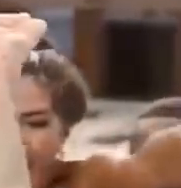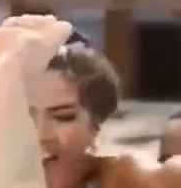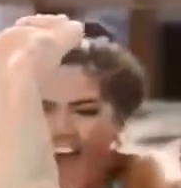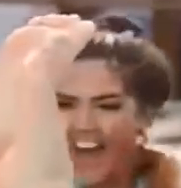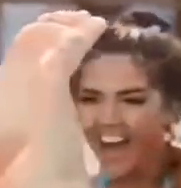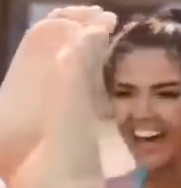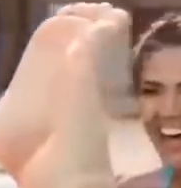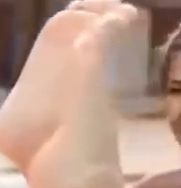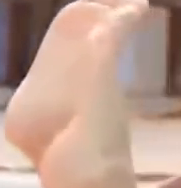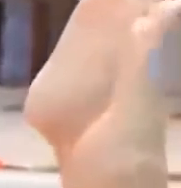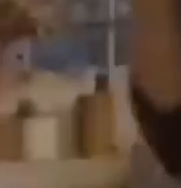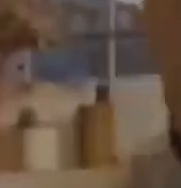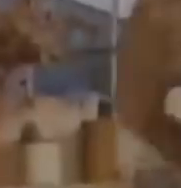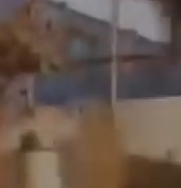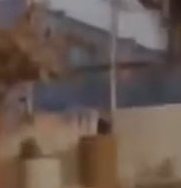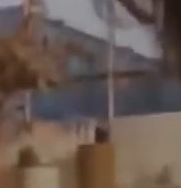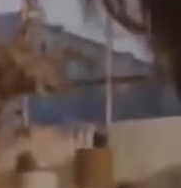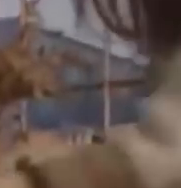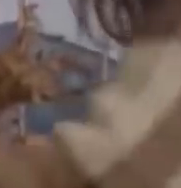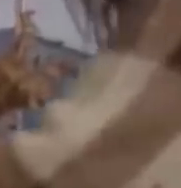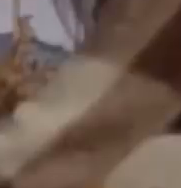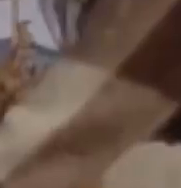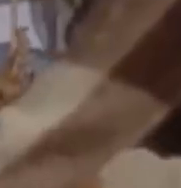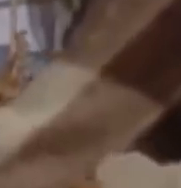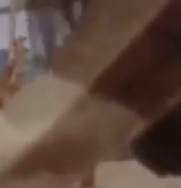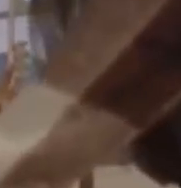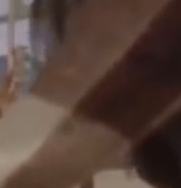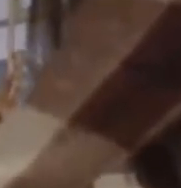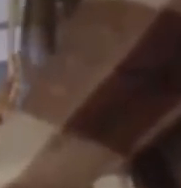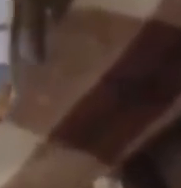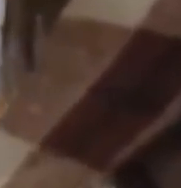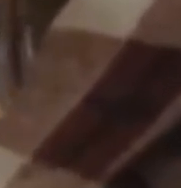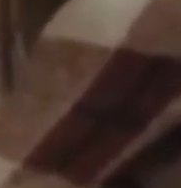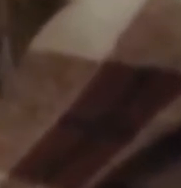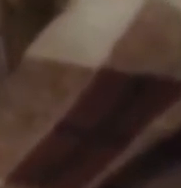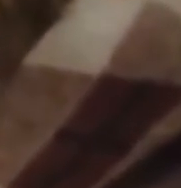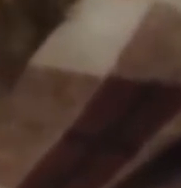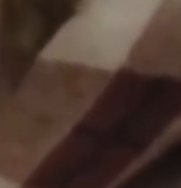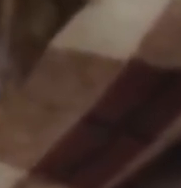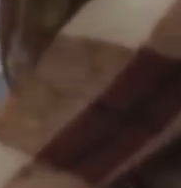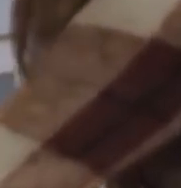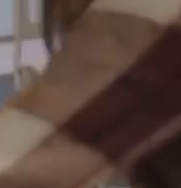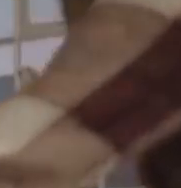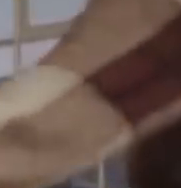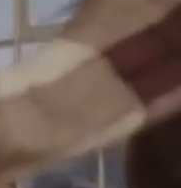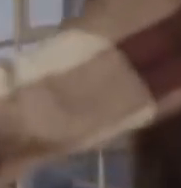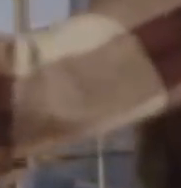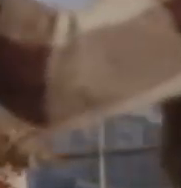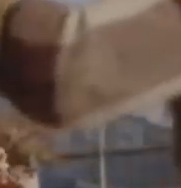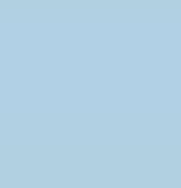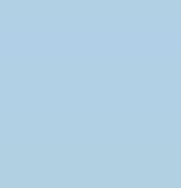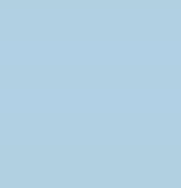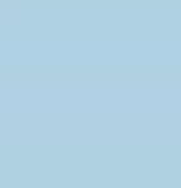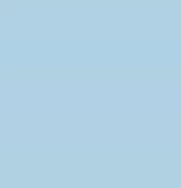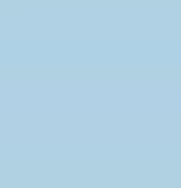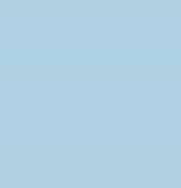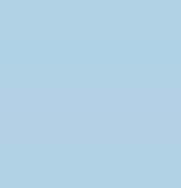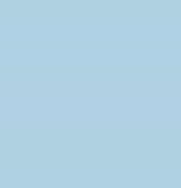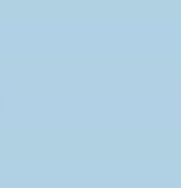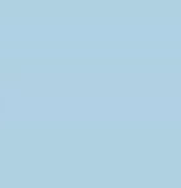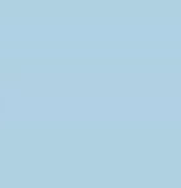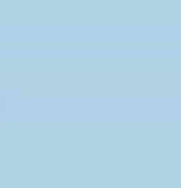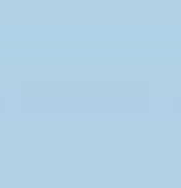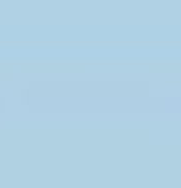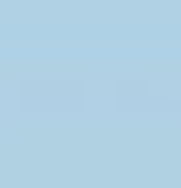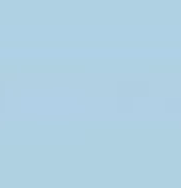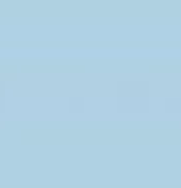missed hanging out. Being kind and spending time with our loved ones is a part of who we are. But now we